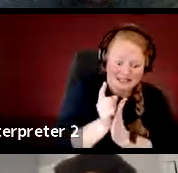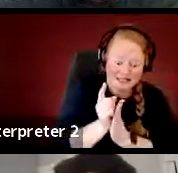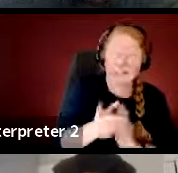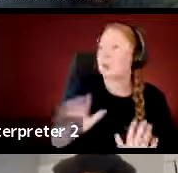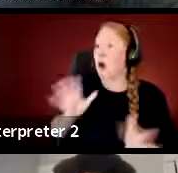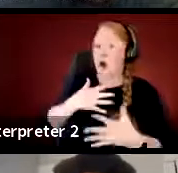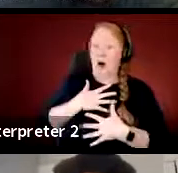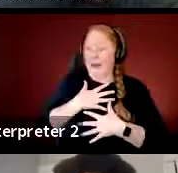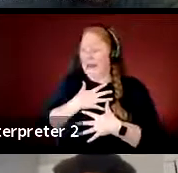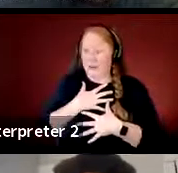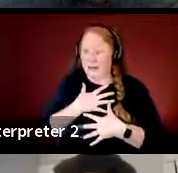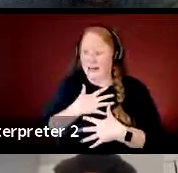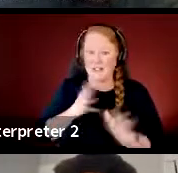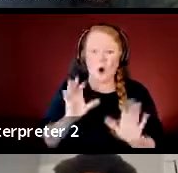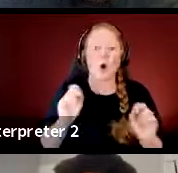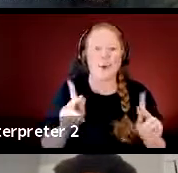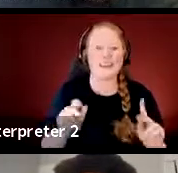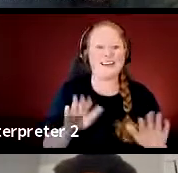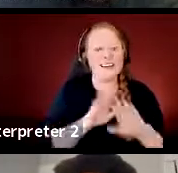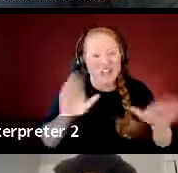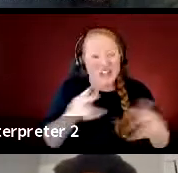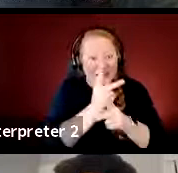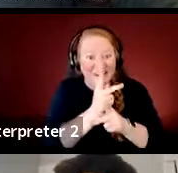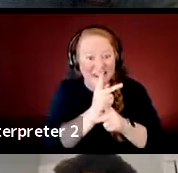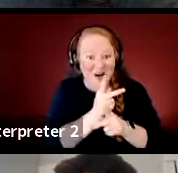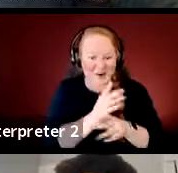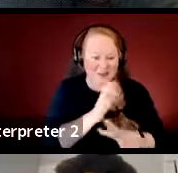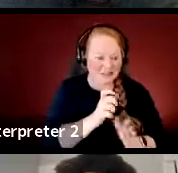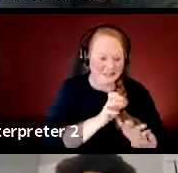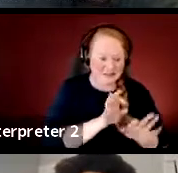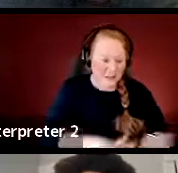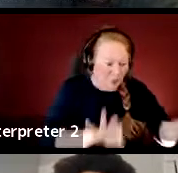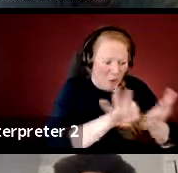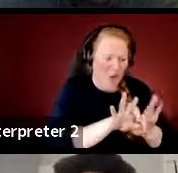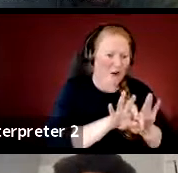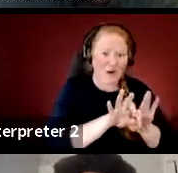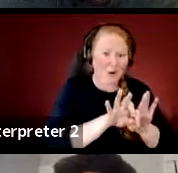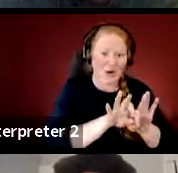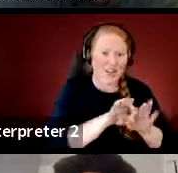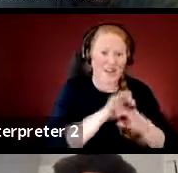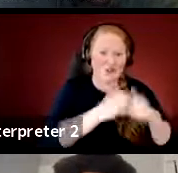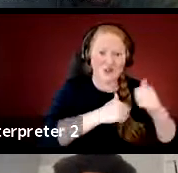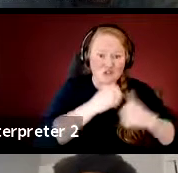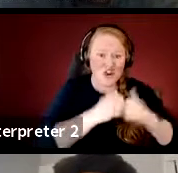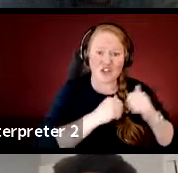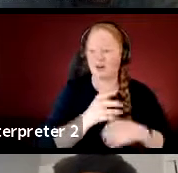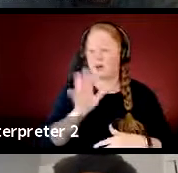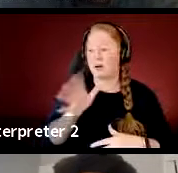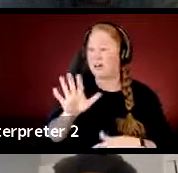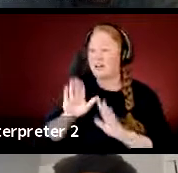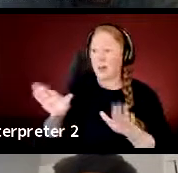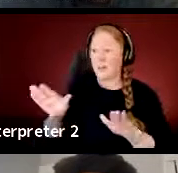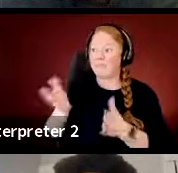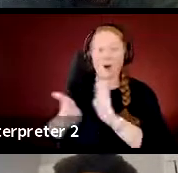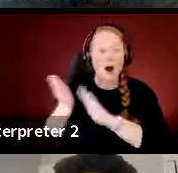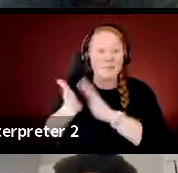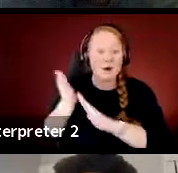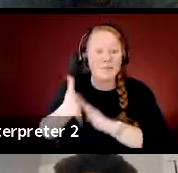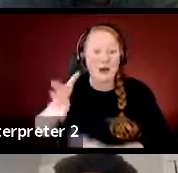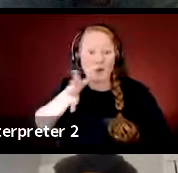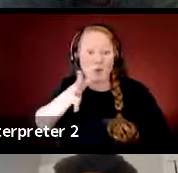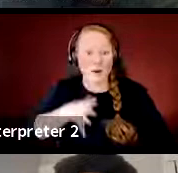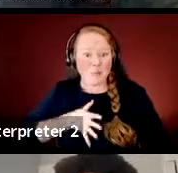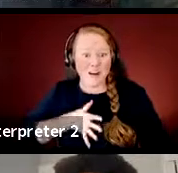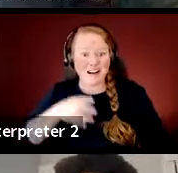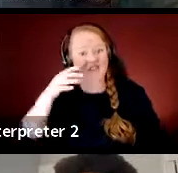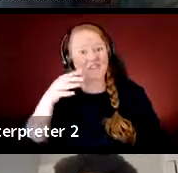Okay, childcare is critical infrastructure and should be treated accordingly. The majority of childcare facilities in St. Louis are run and operated by women of color, the backbone of